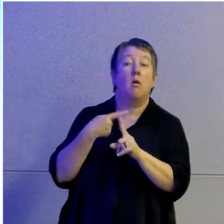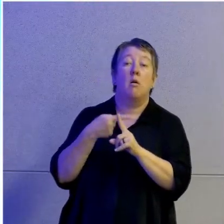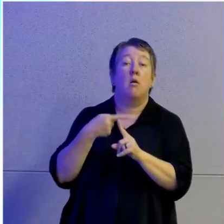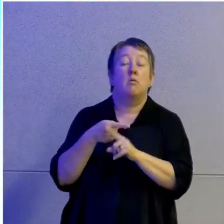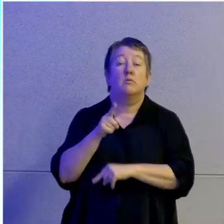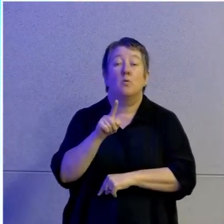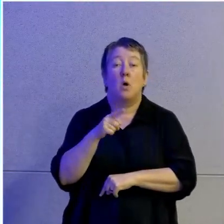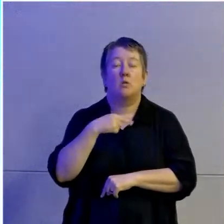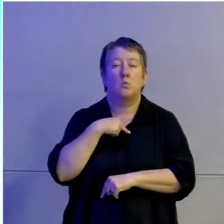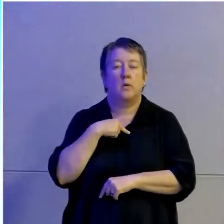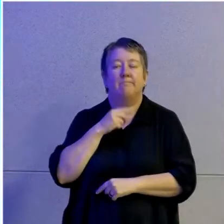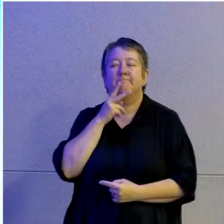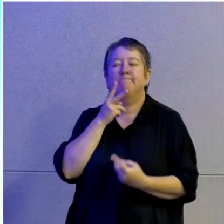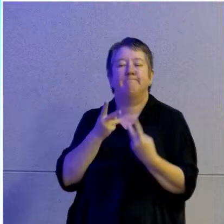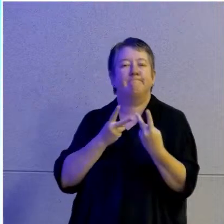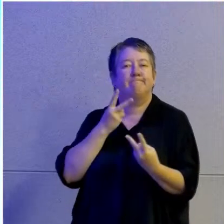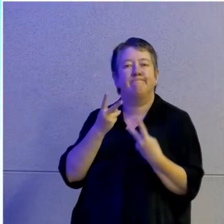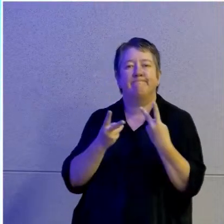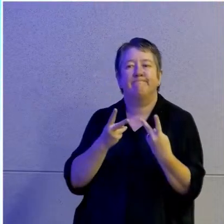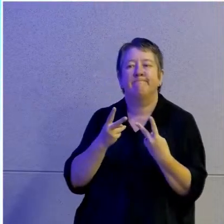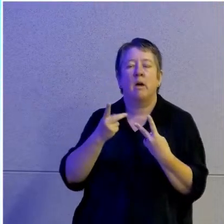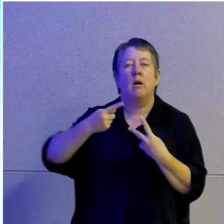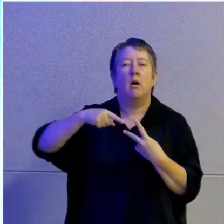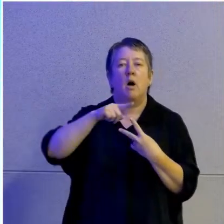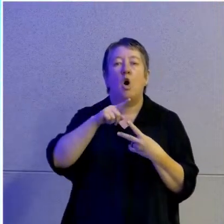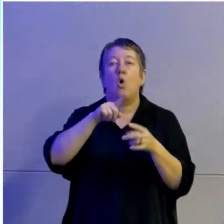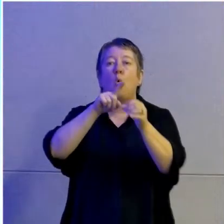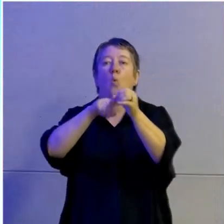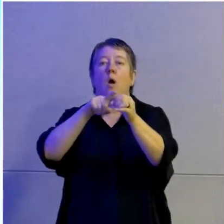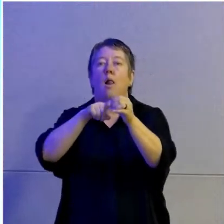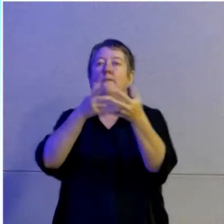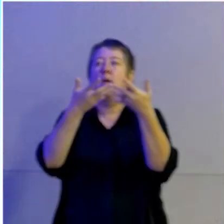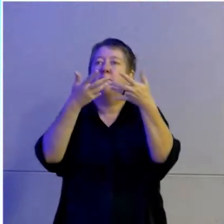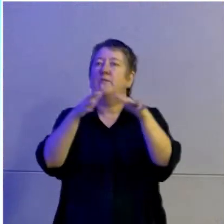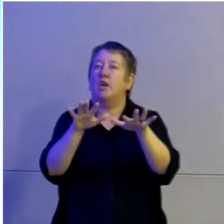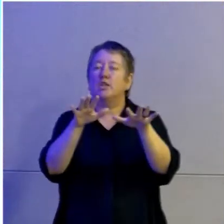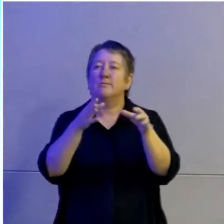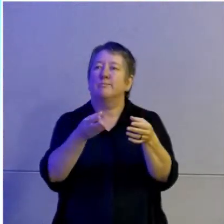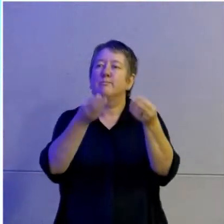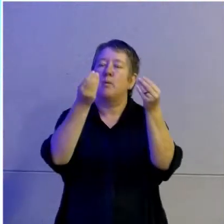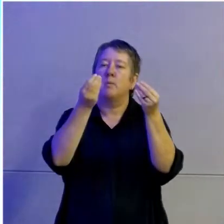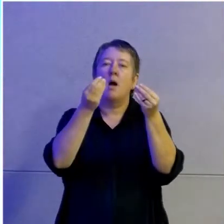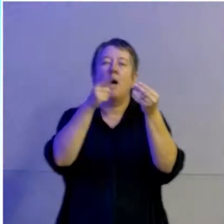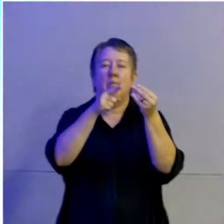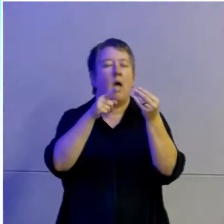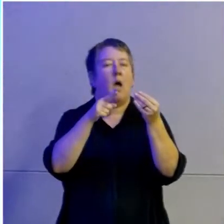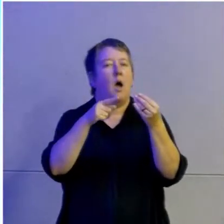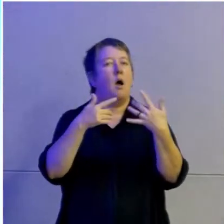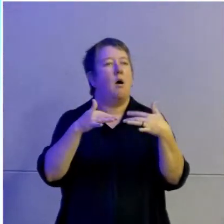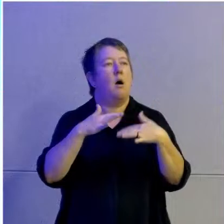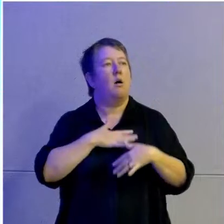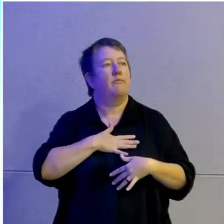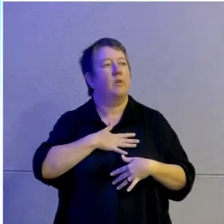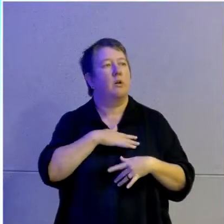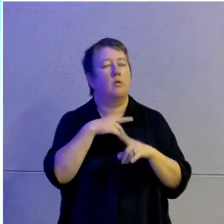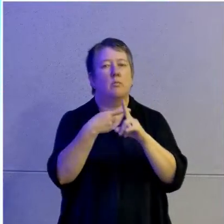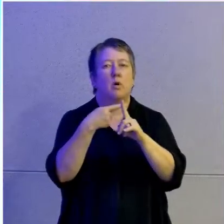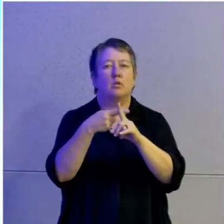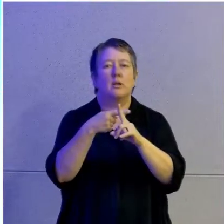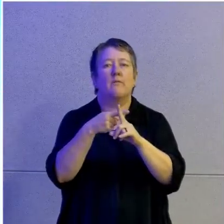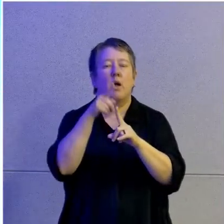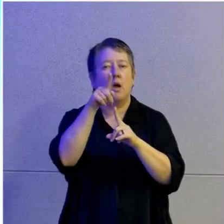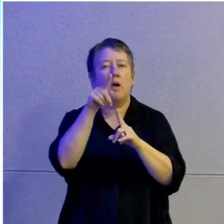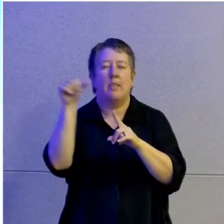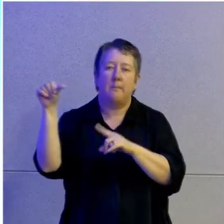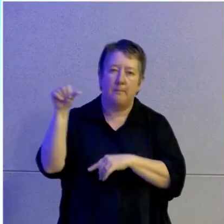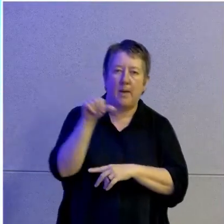who have qualified, and they are encouraged to say, after their qualification, they even come back to